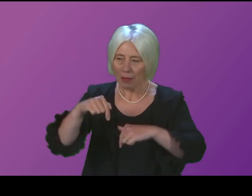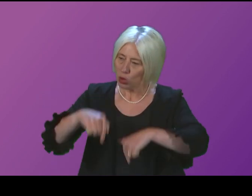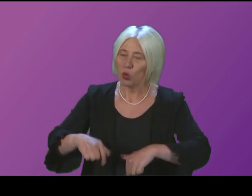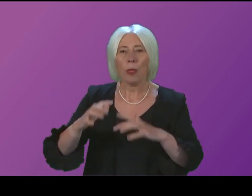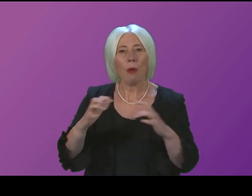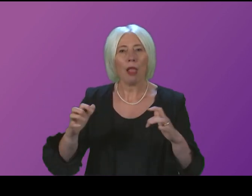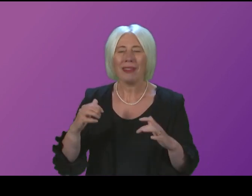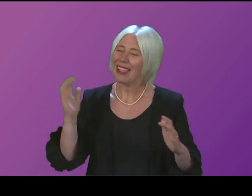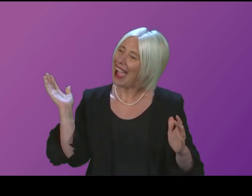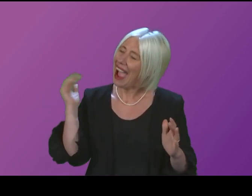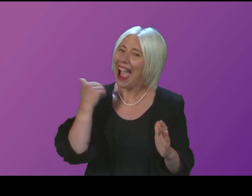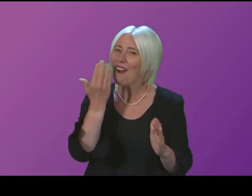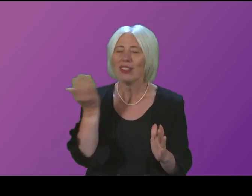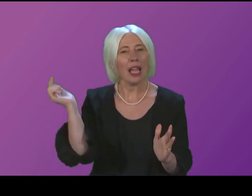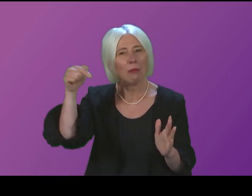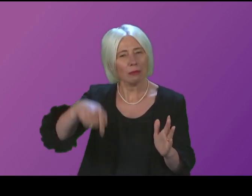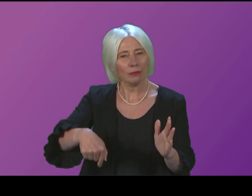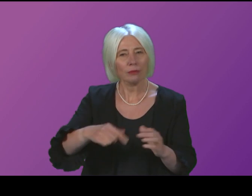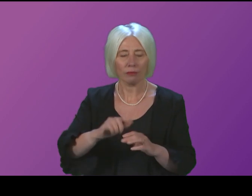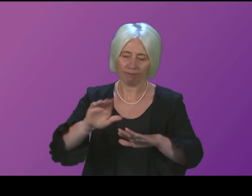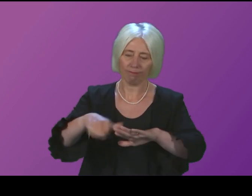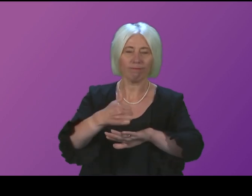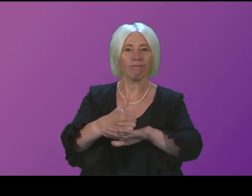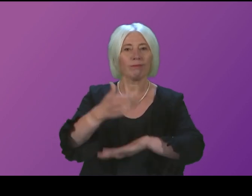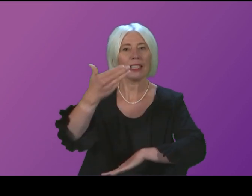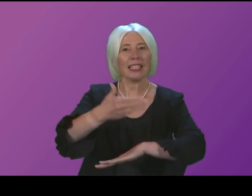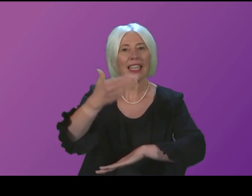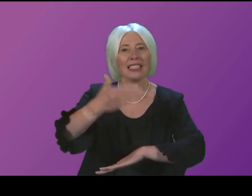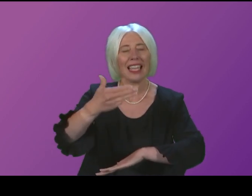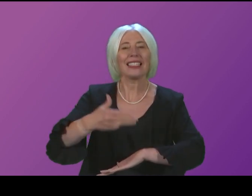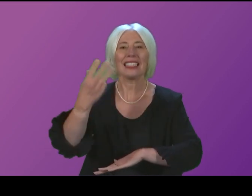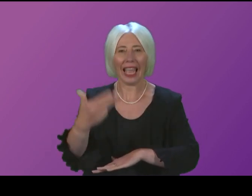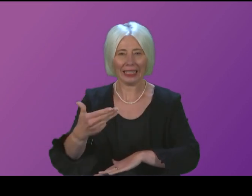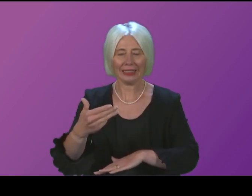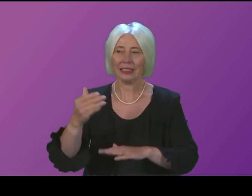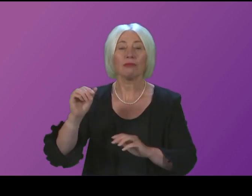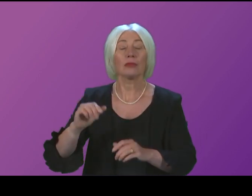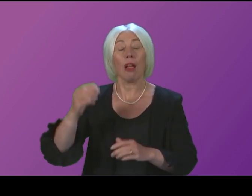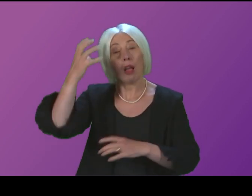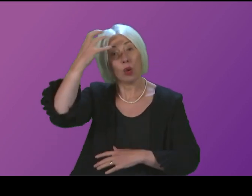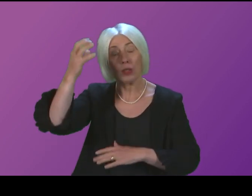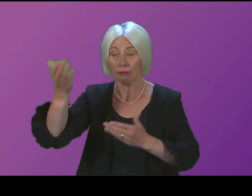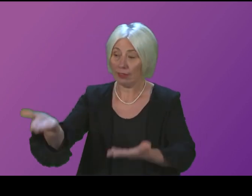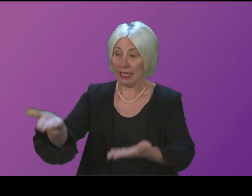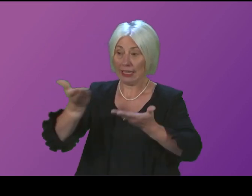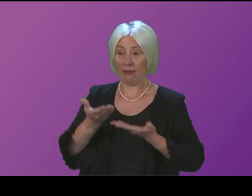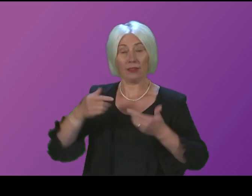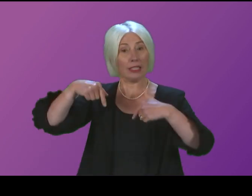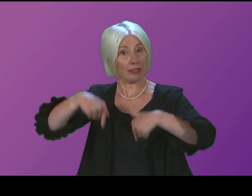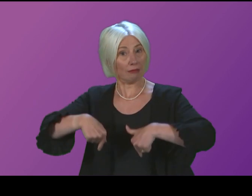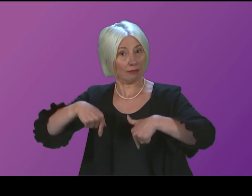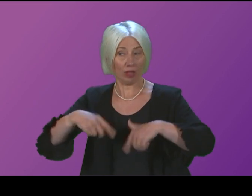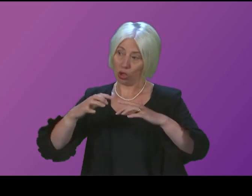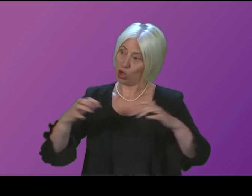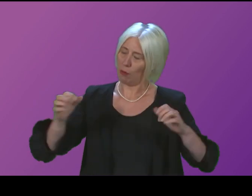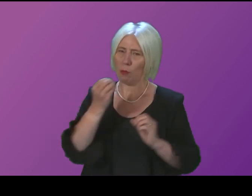sit. On our establishment in 1999, Her Majesty gifted the Parliament, the